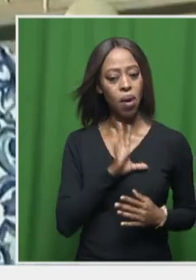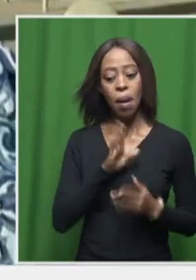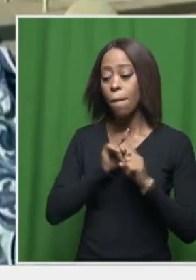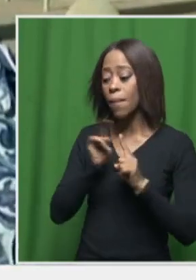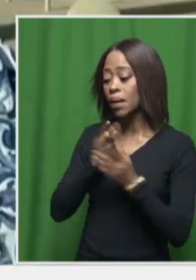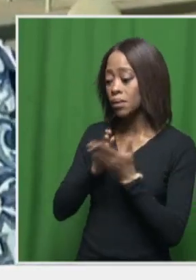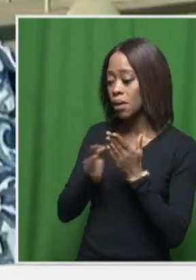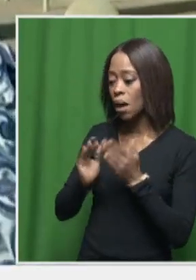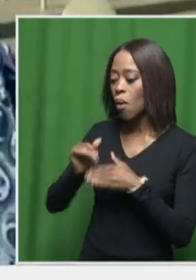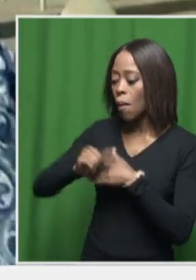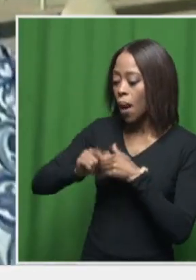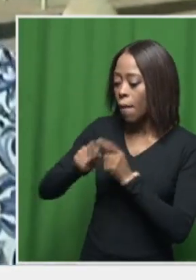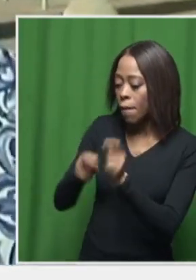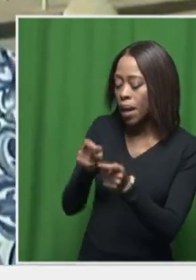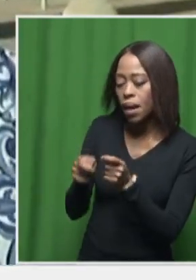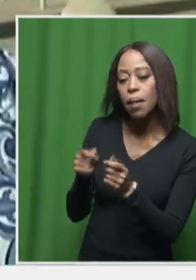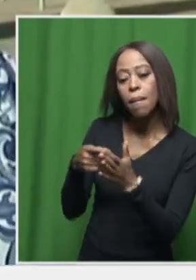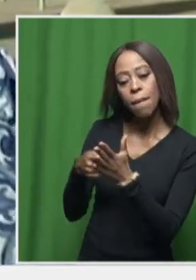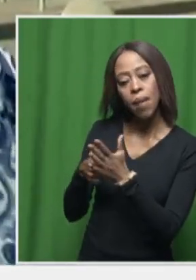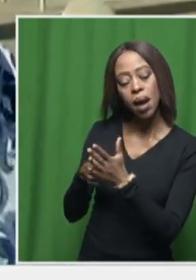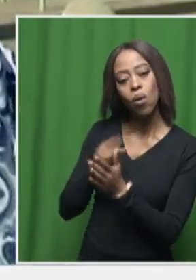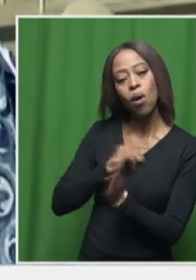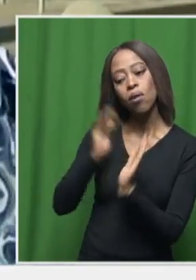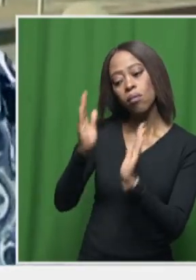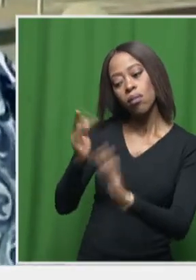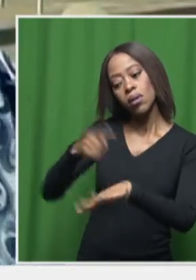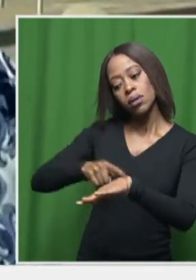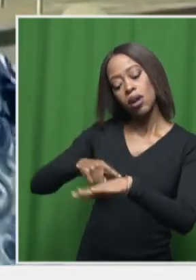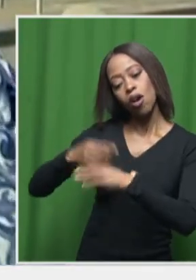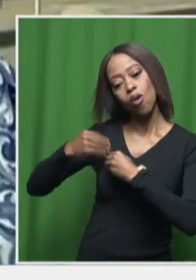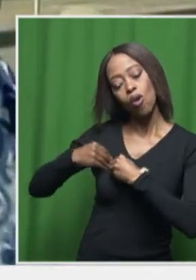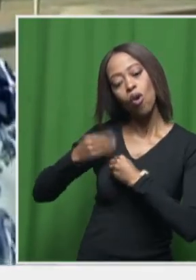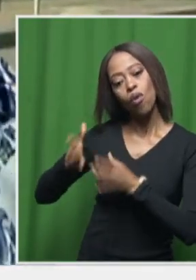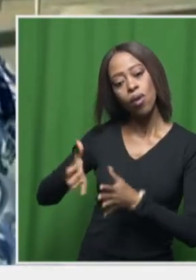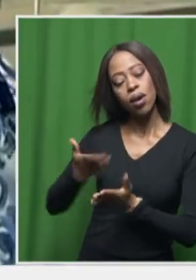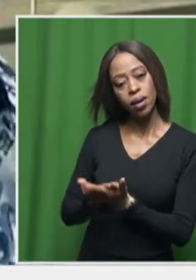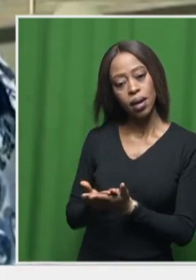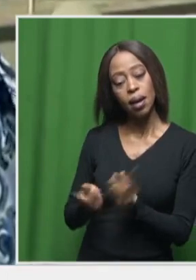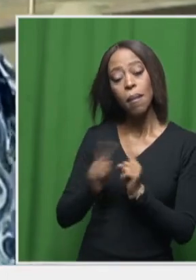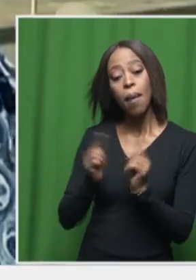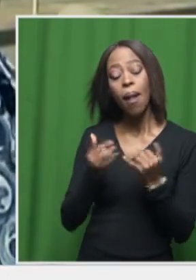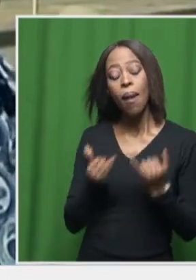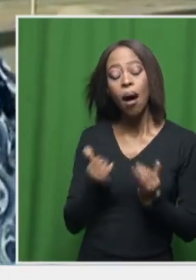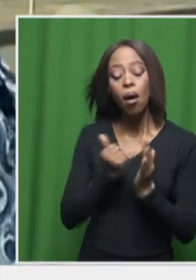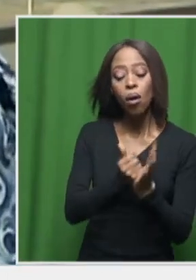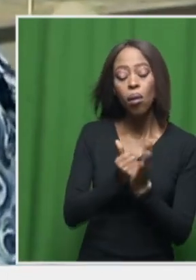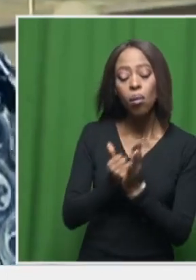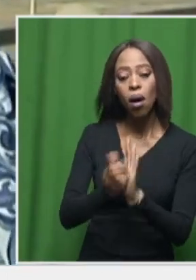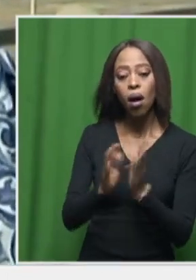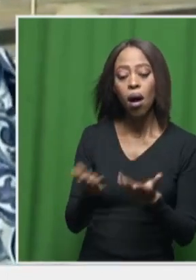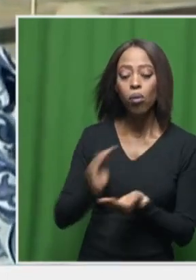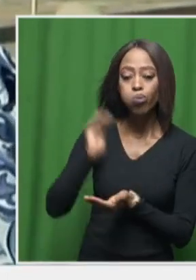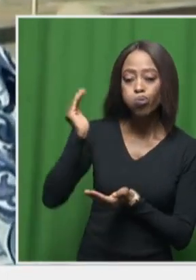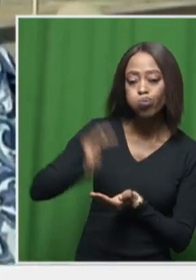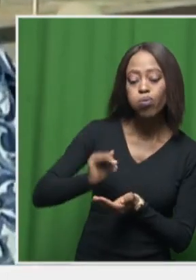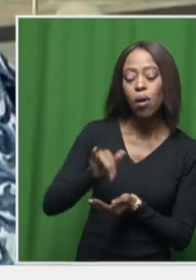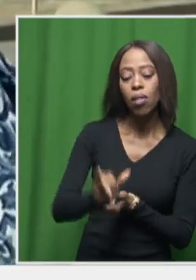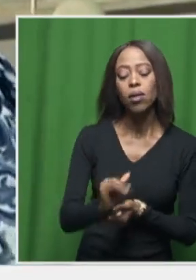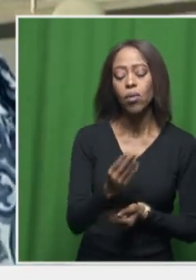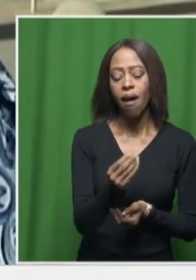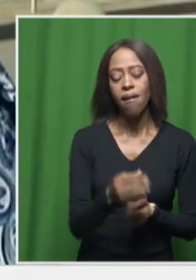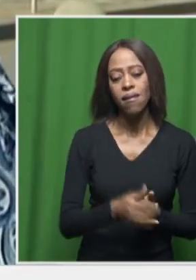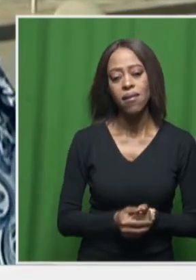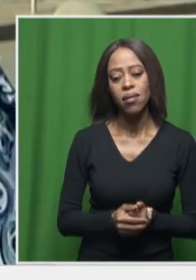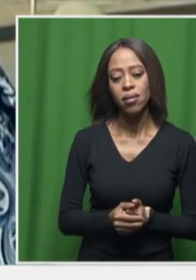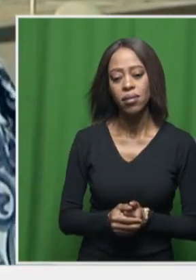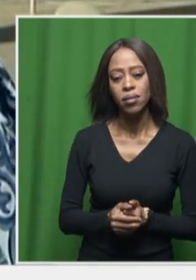rent to buy. So after a particular time, I will own it. But for now, let me assist in terms of reducing, then we rent. We do have